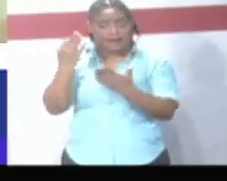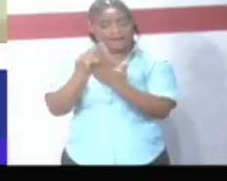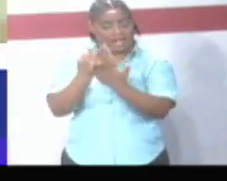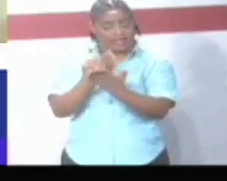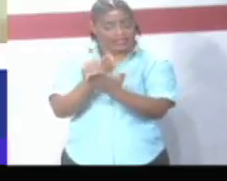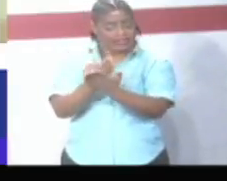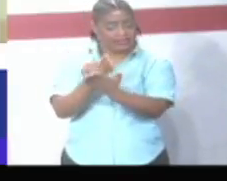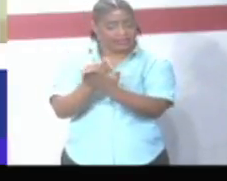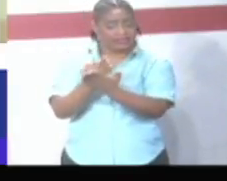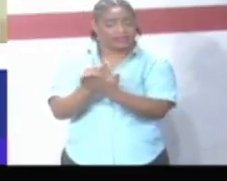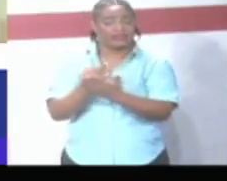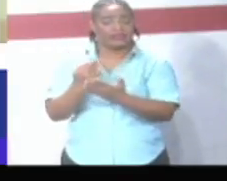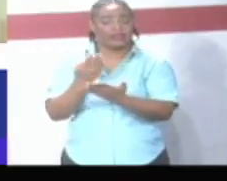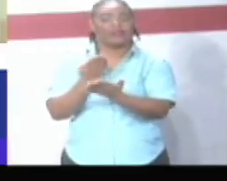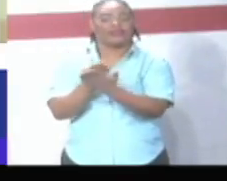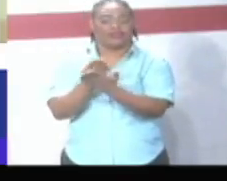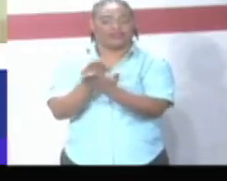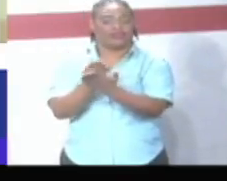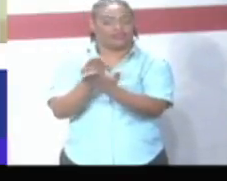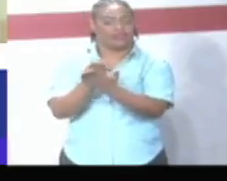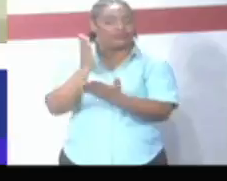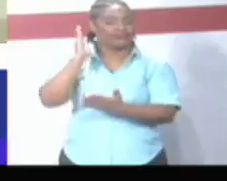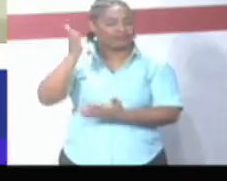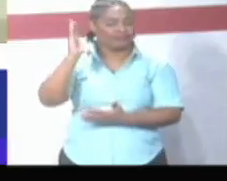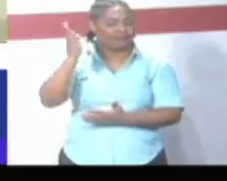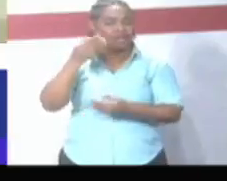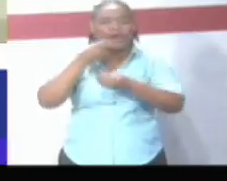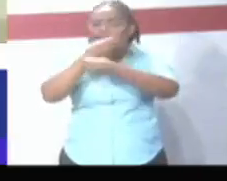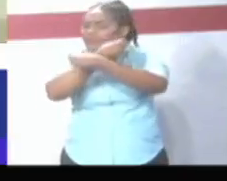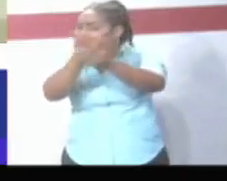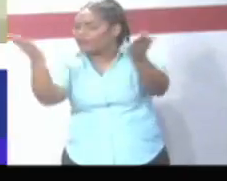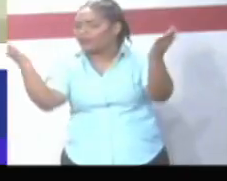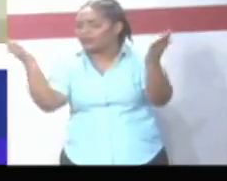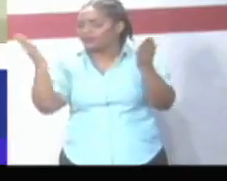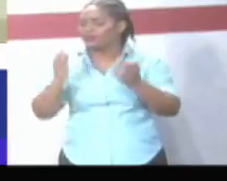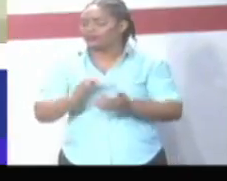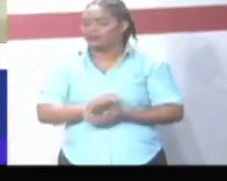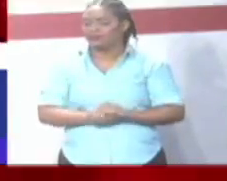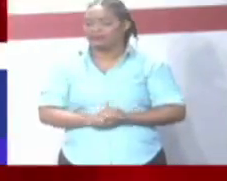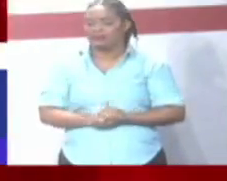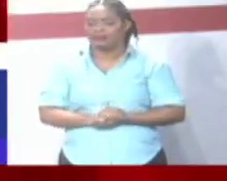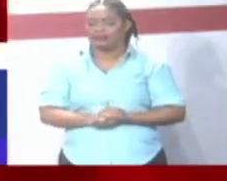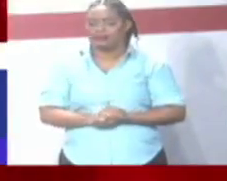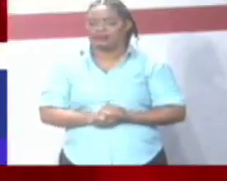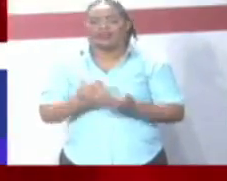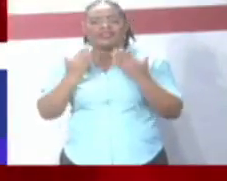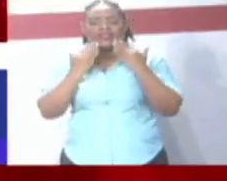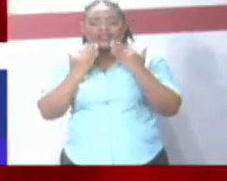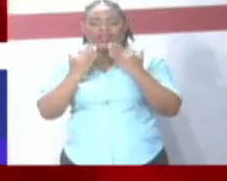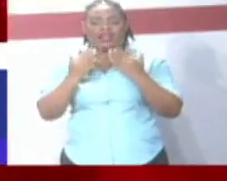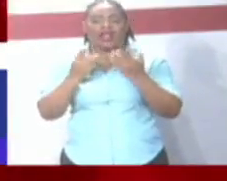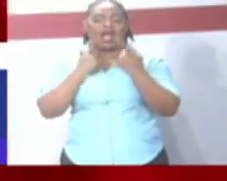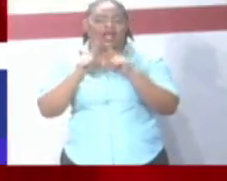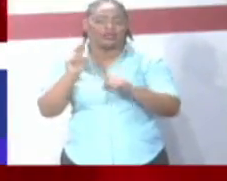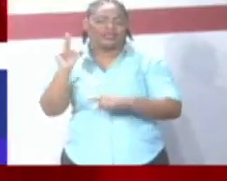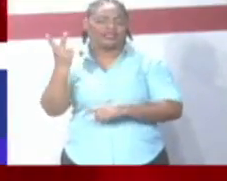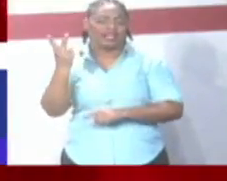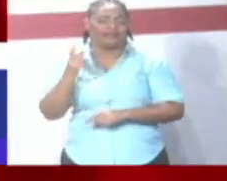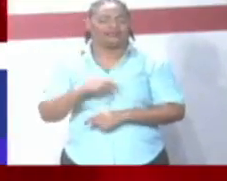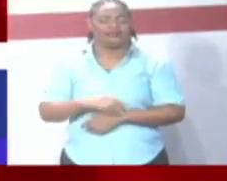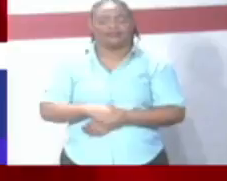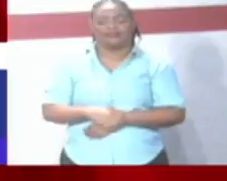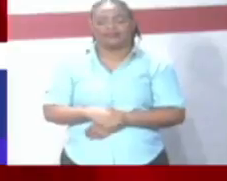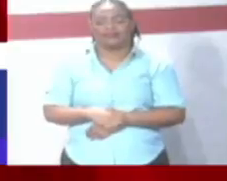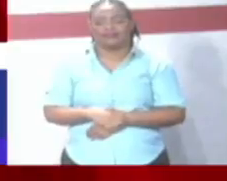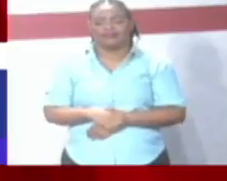presentation come Monday to further assist in the COVID-19 pandemic? Thank you. Thank you. So I'll take the second question first. So the Minister of